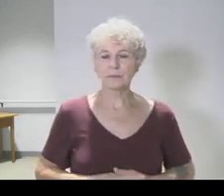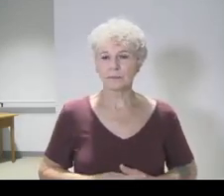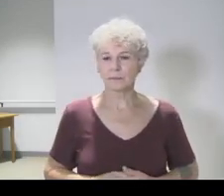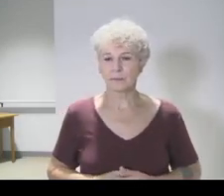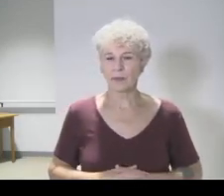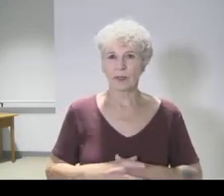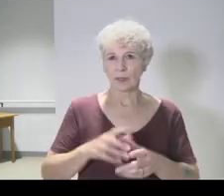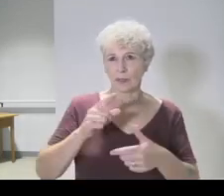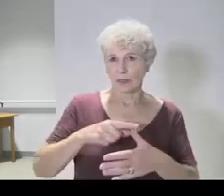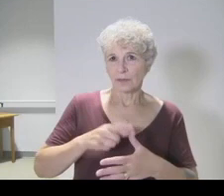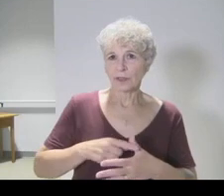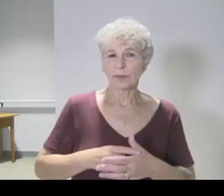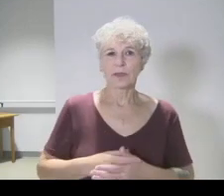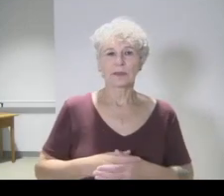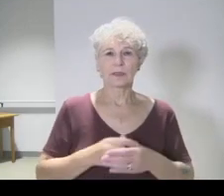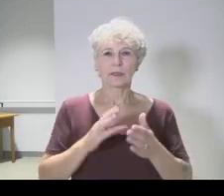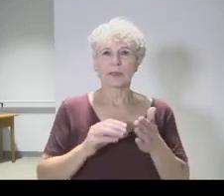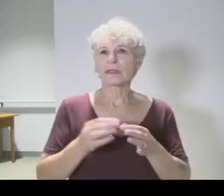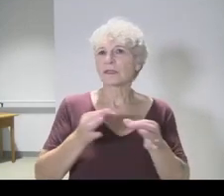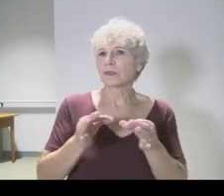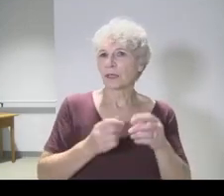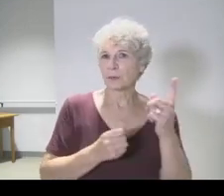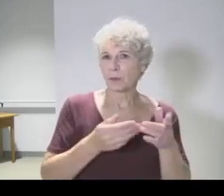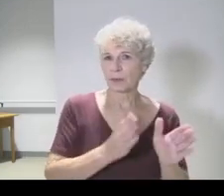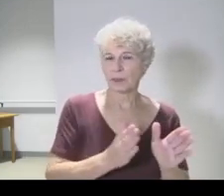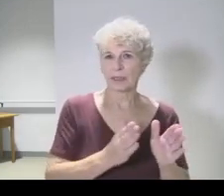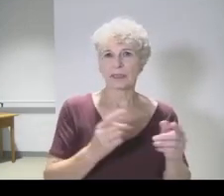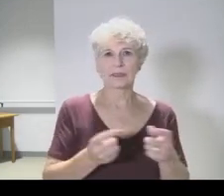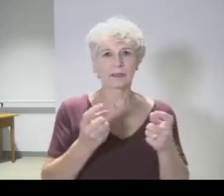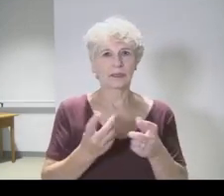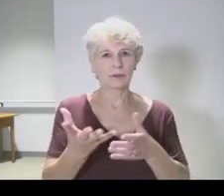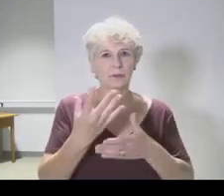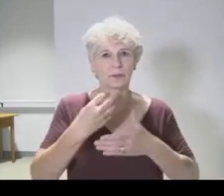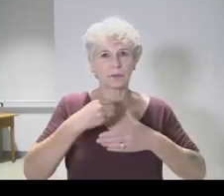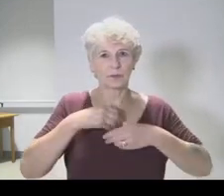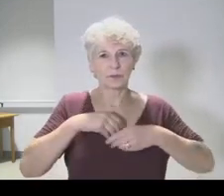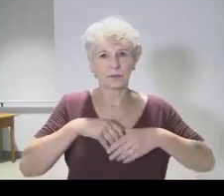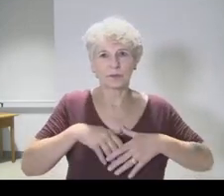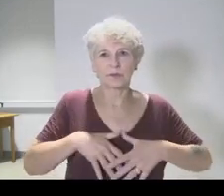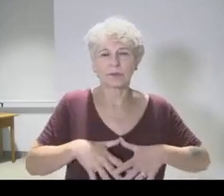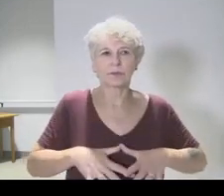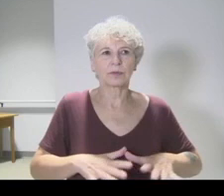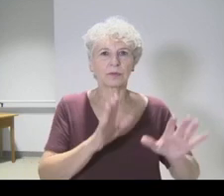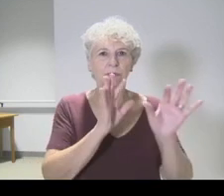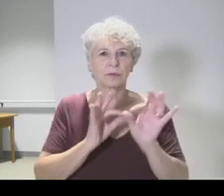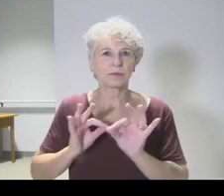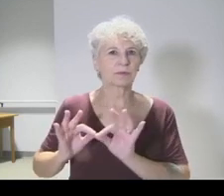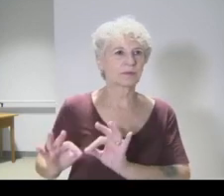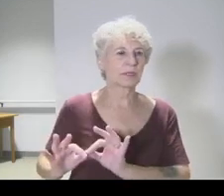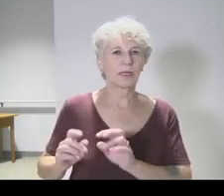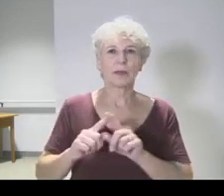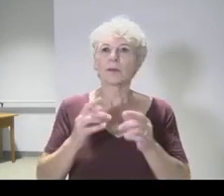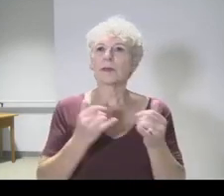So the first part of the passage describes one way that sin infiltrates and distracts. But now John